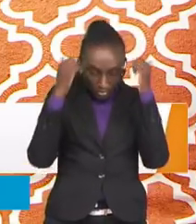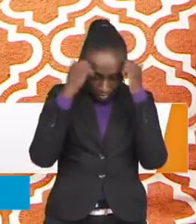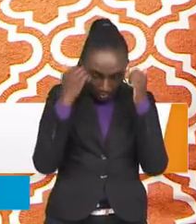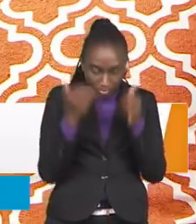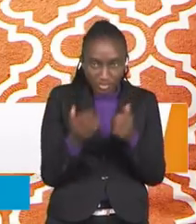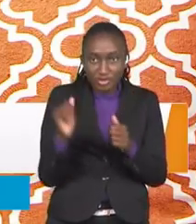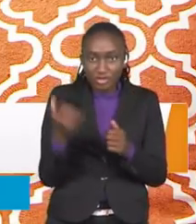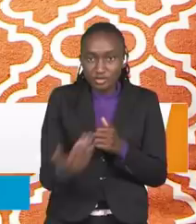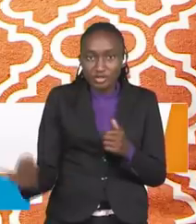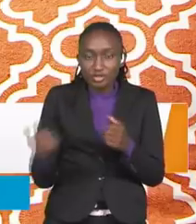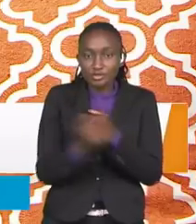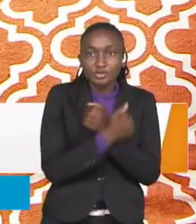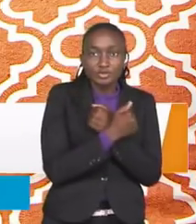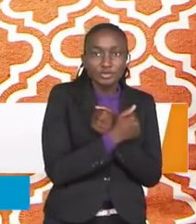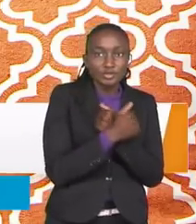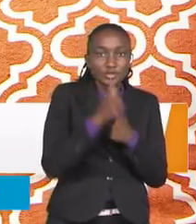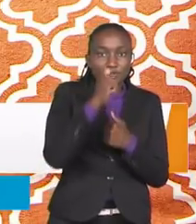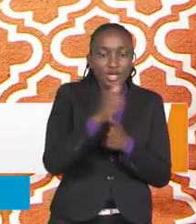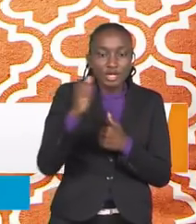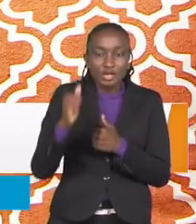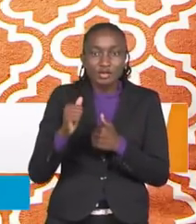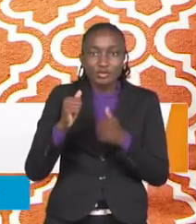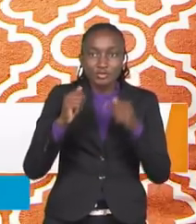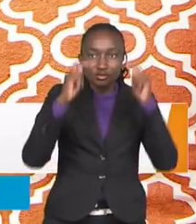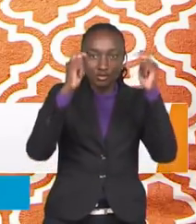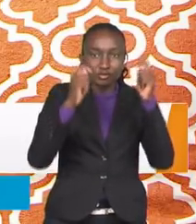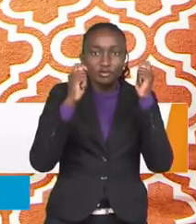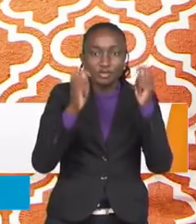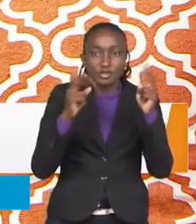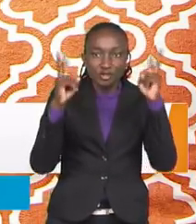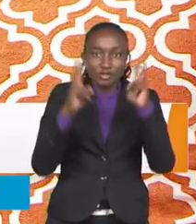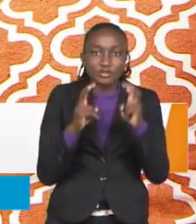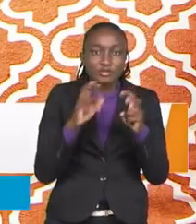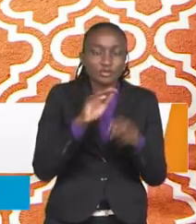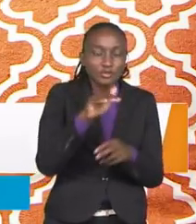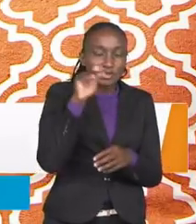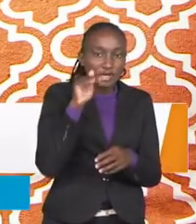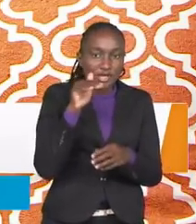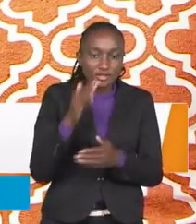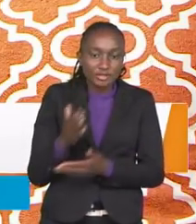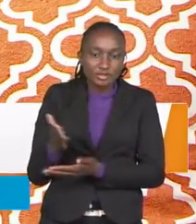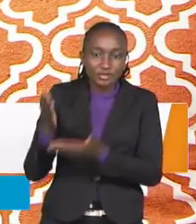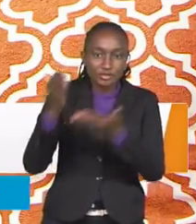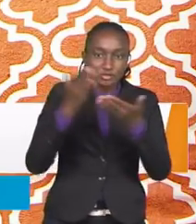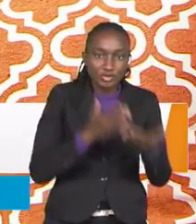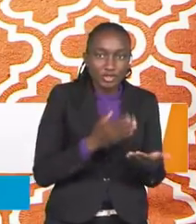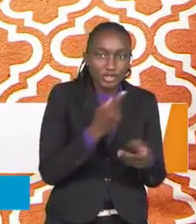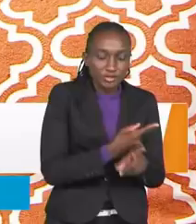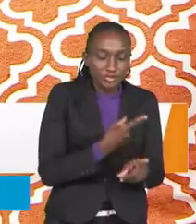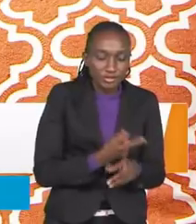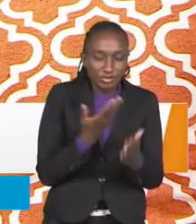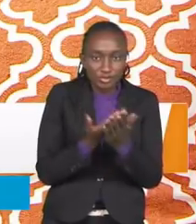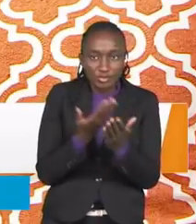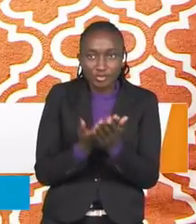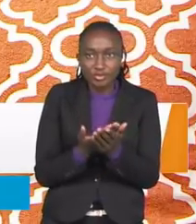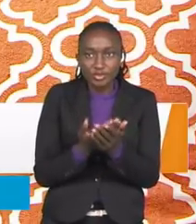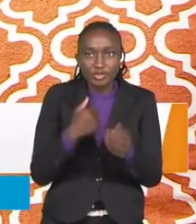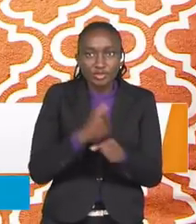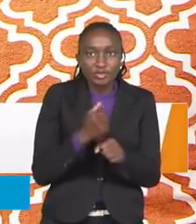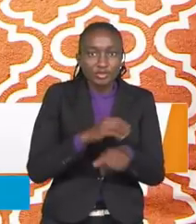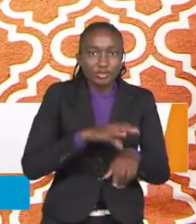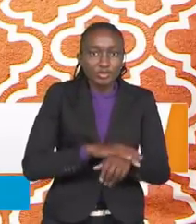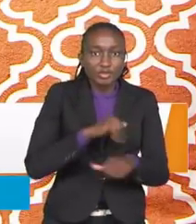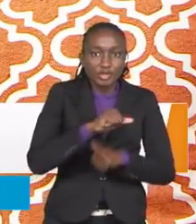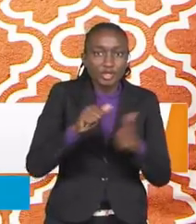the child protection, around advocacy issues. And so we asked them to bring the different proposals, and they did. We actually got